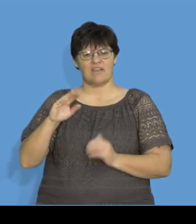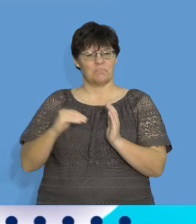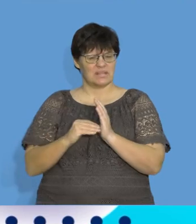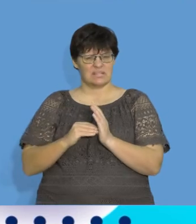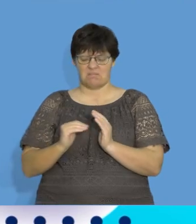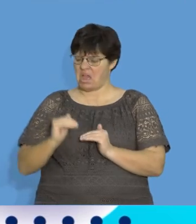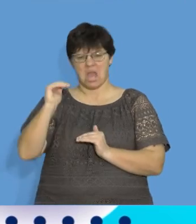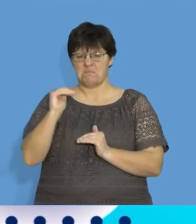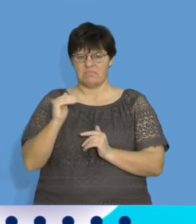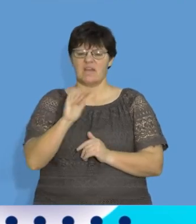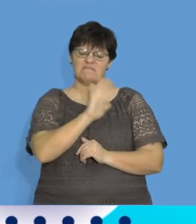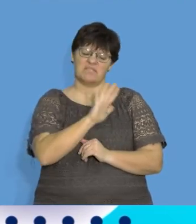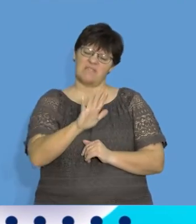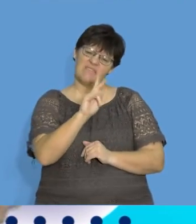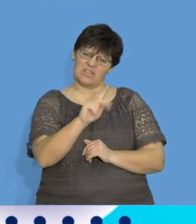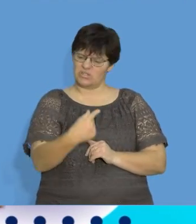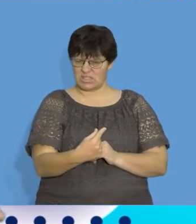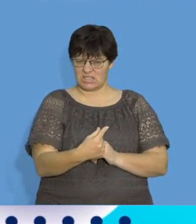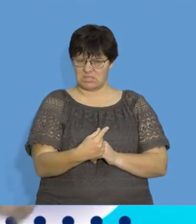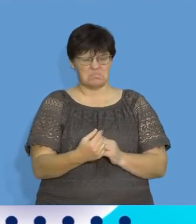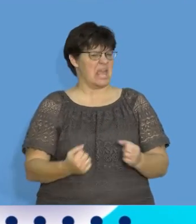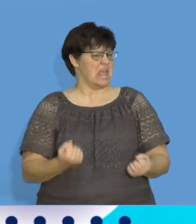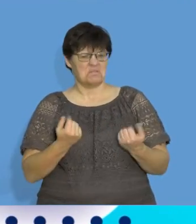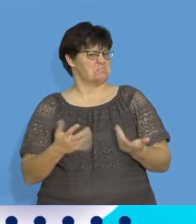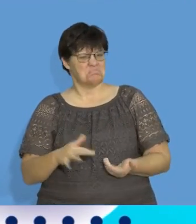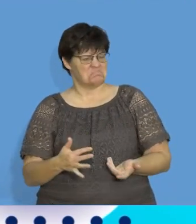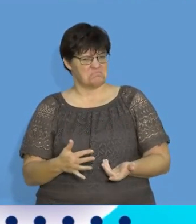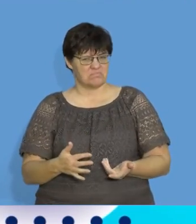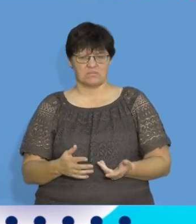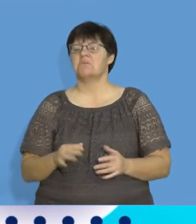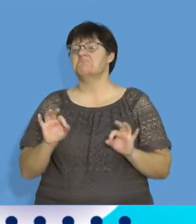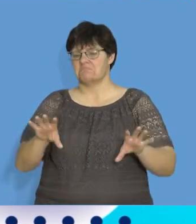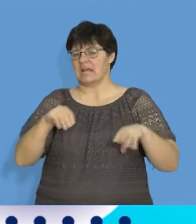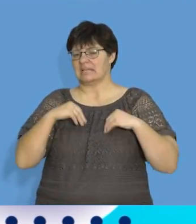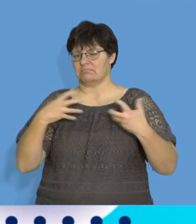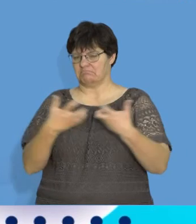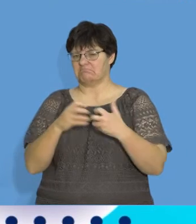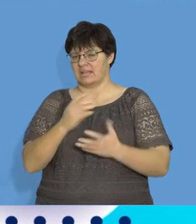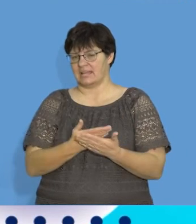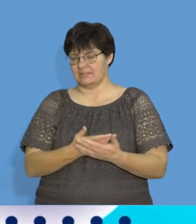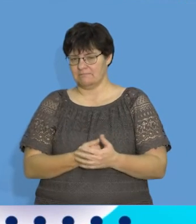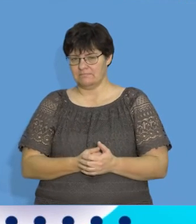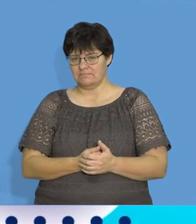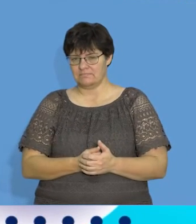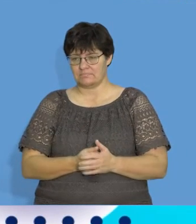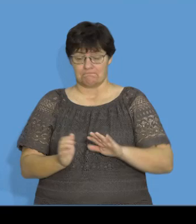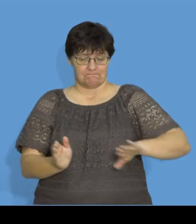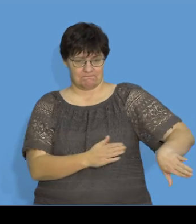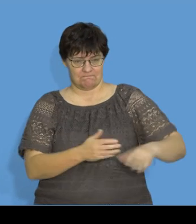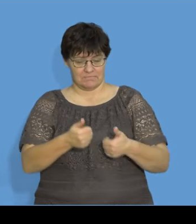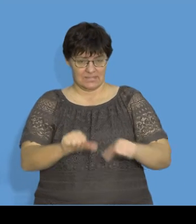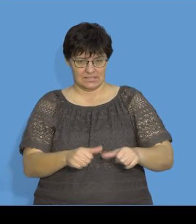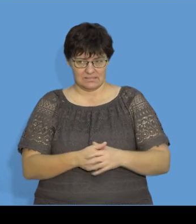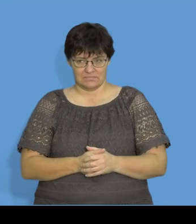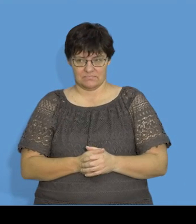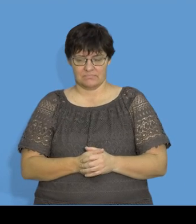high, 55 kilograms, not that heavy. I'm good with that answer. Next one.